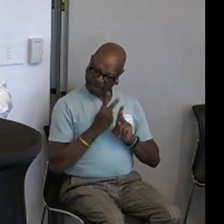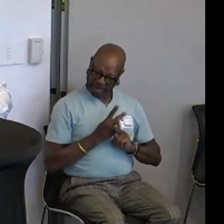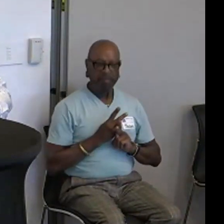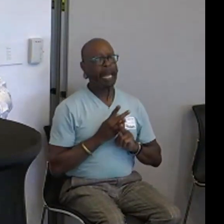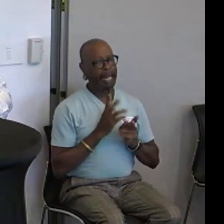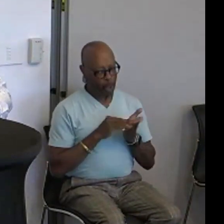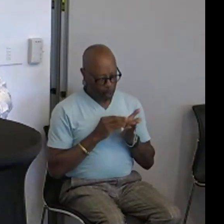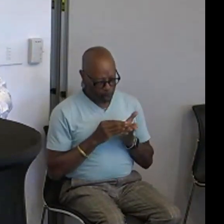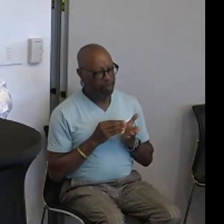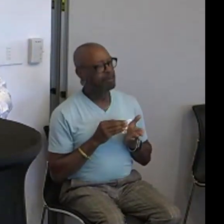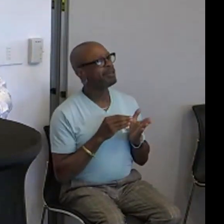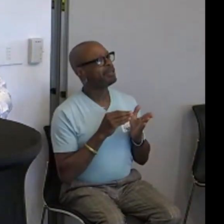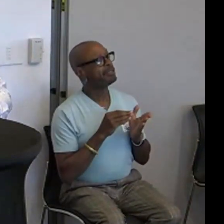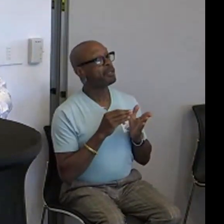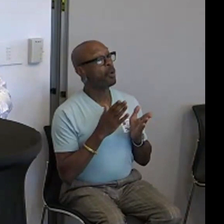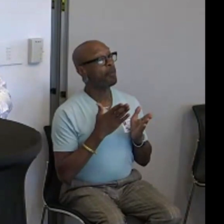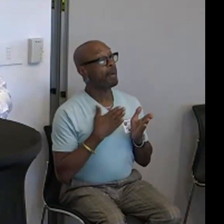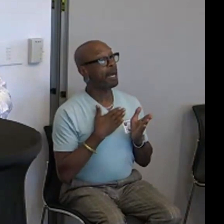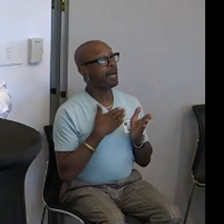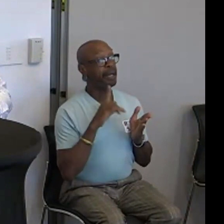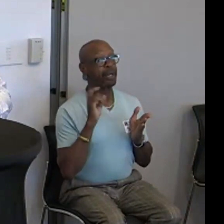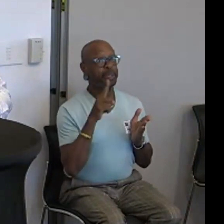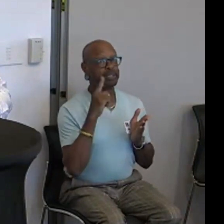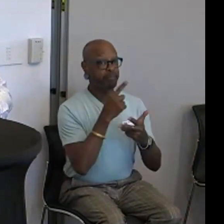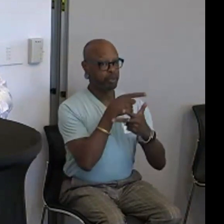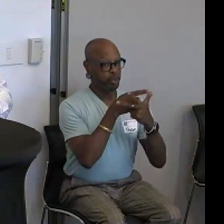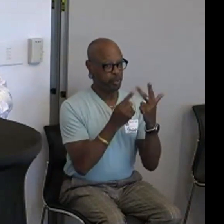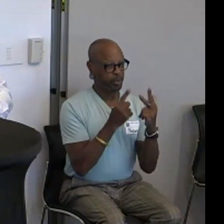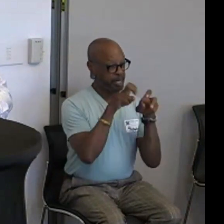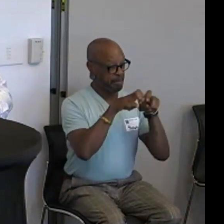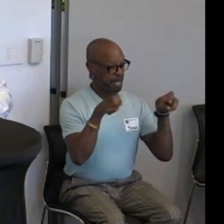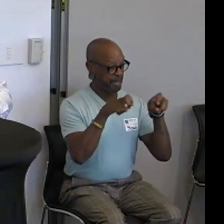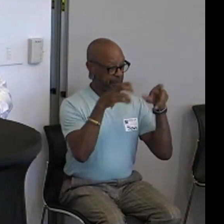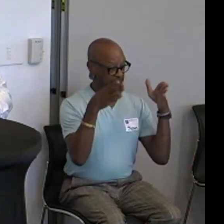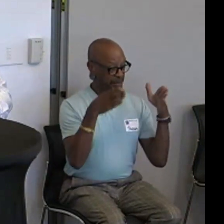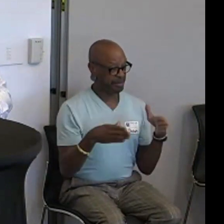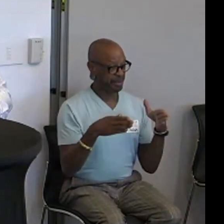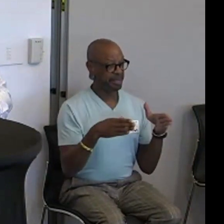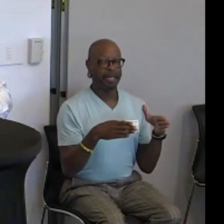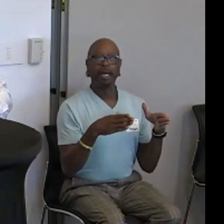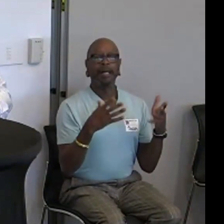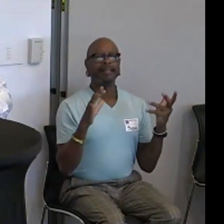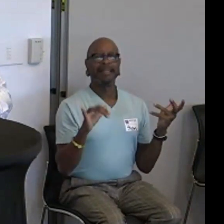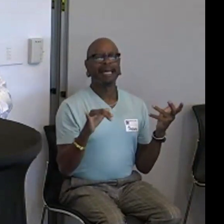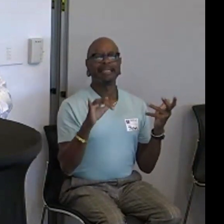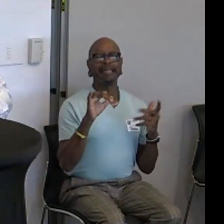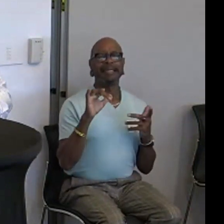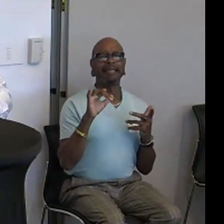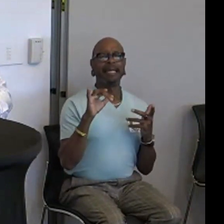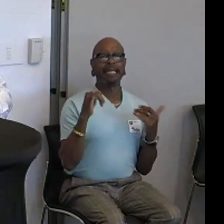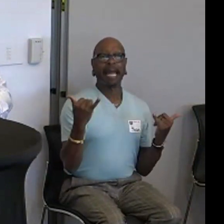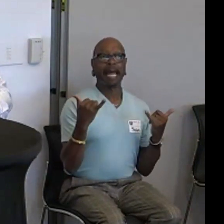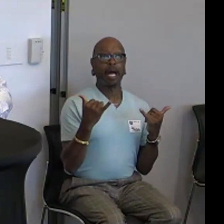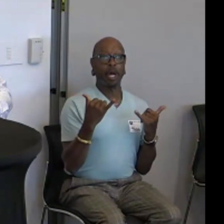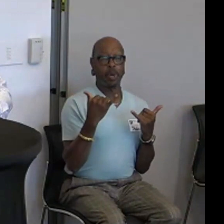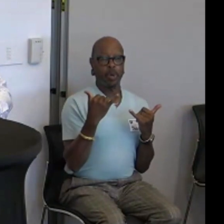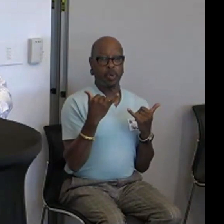for these three esteemed panelists really relates to the coming of age of AI. And